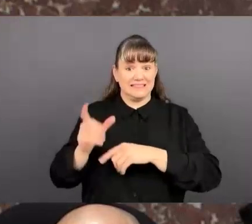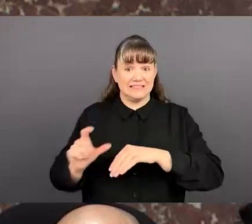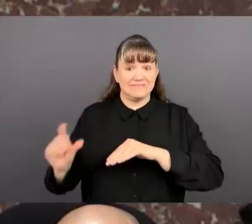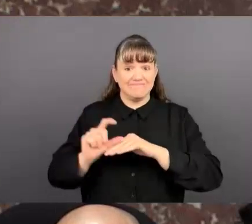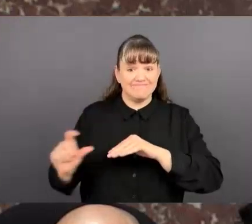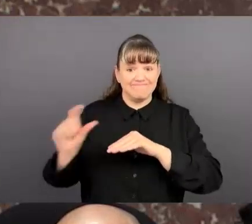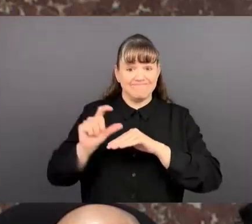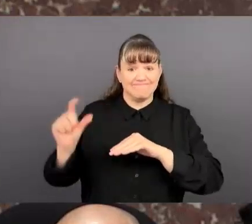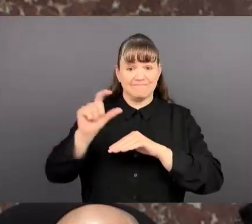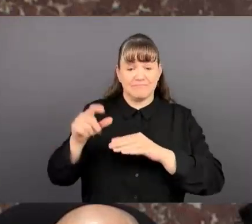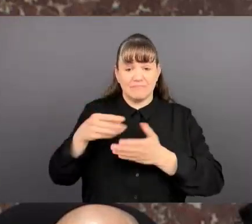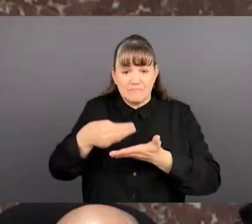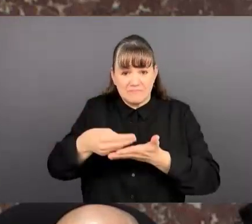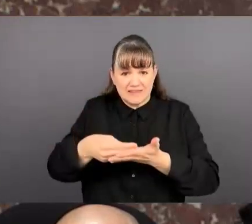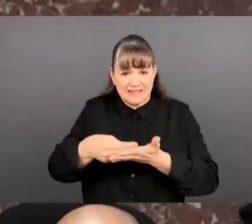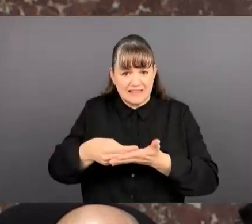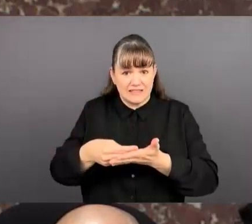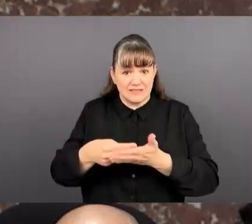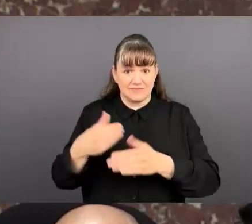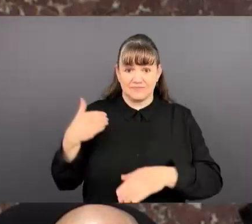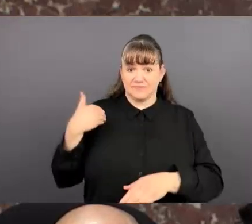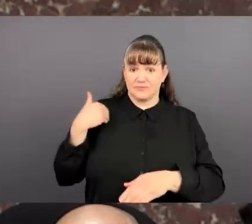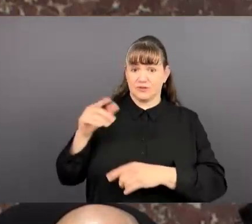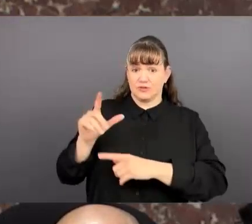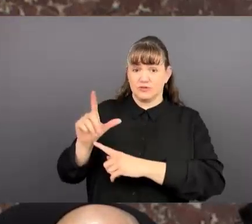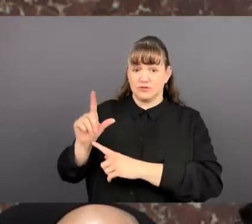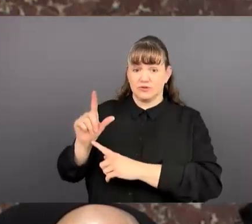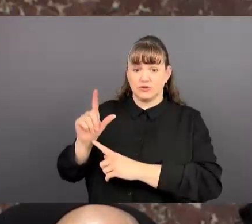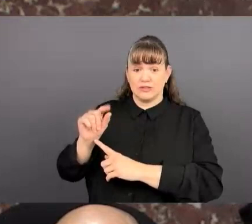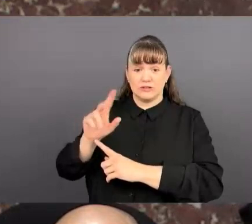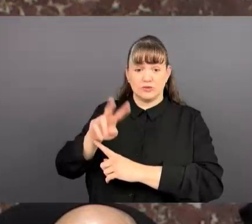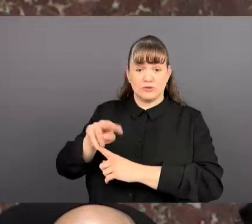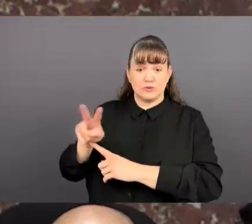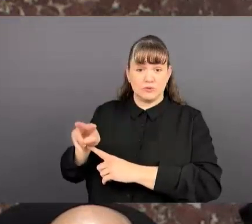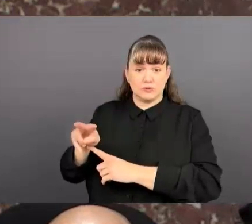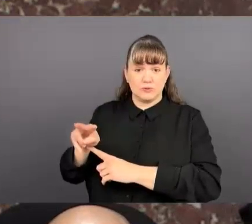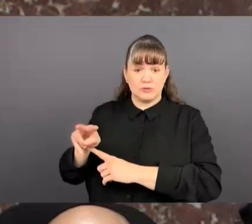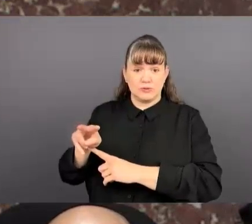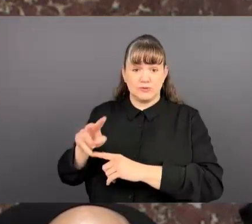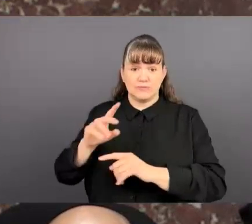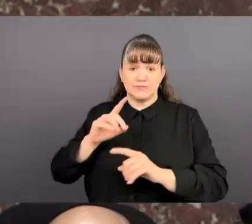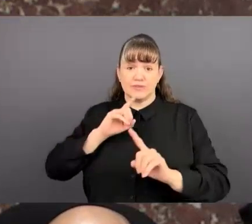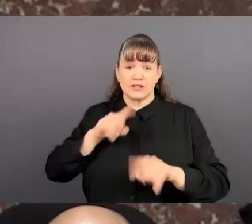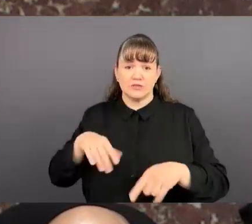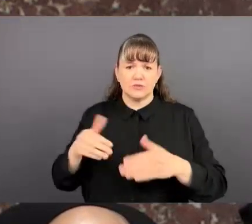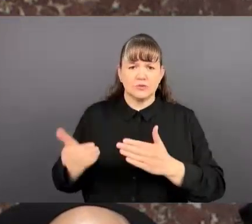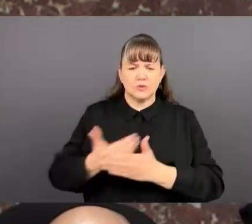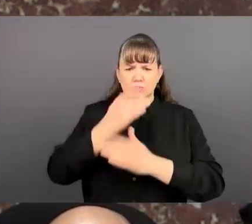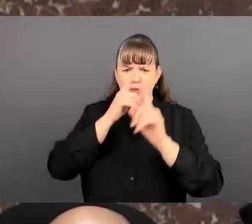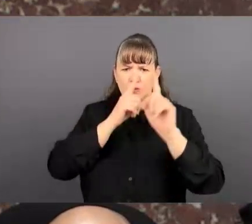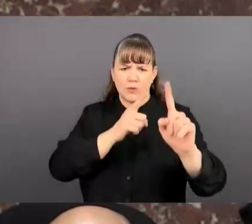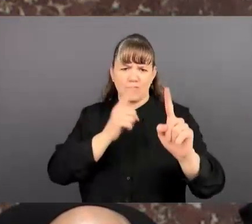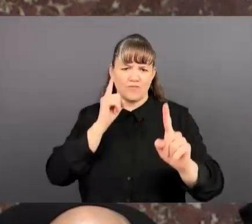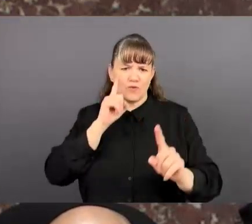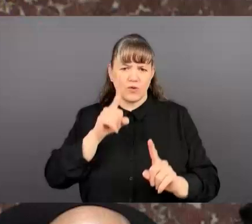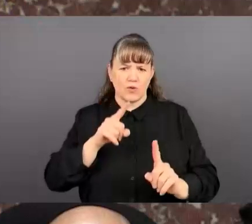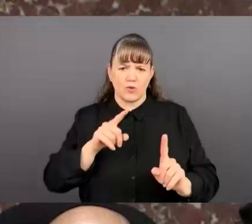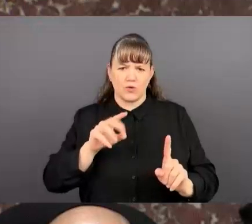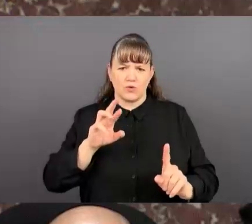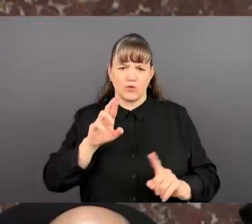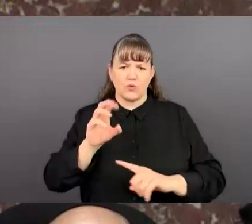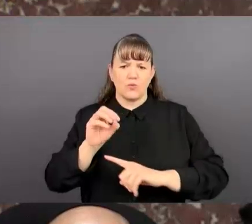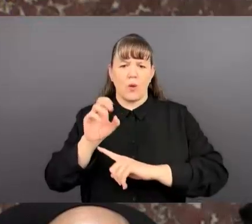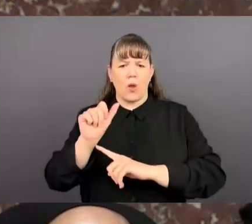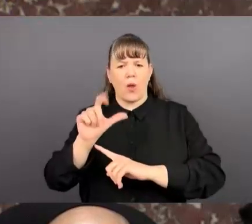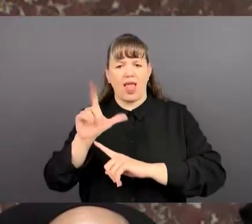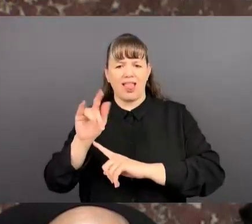with the goal of collecting 50% of profits after production costs. We know the new royalty transition period has been extended by another 2